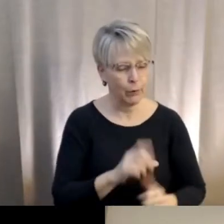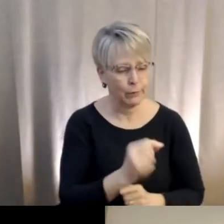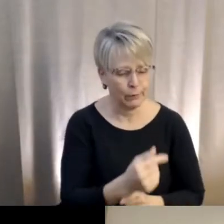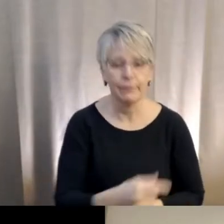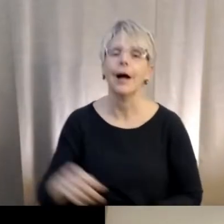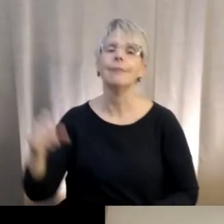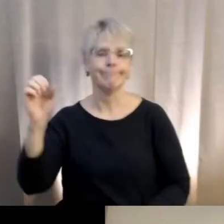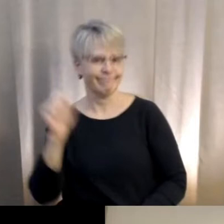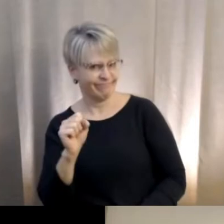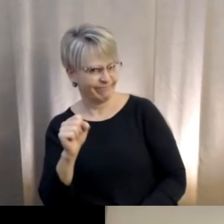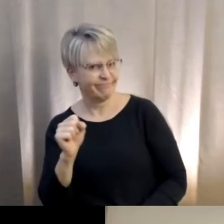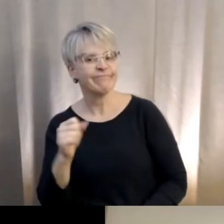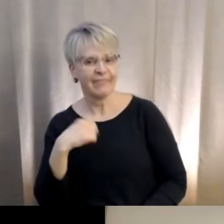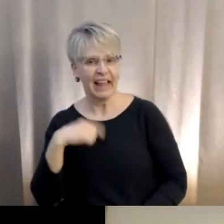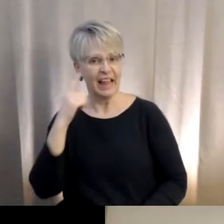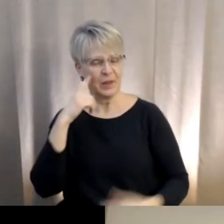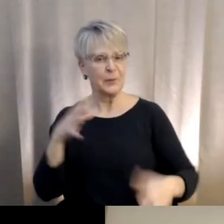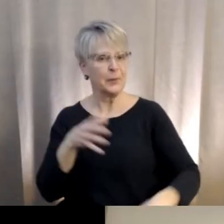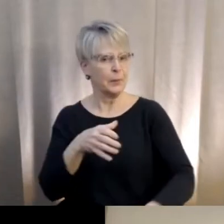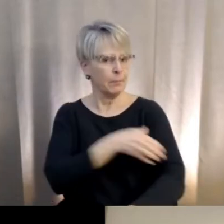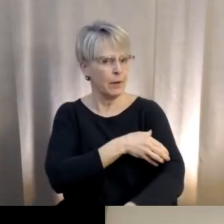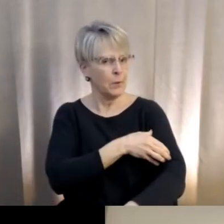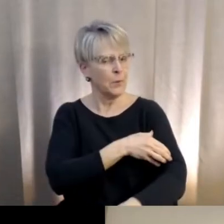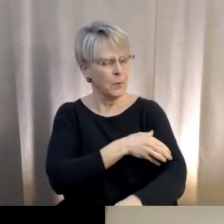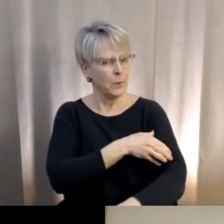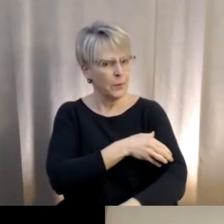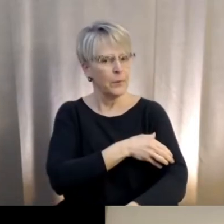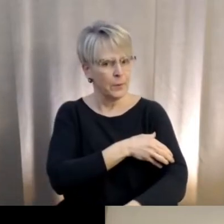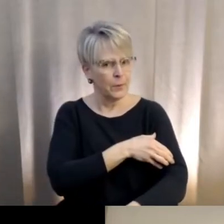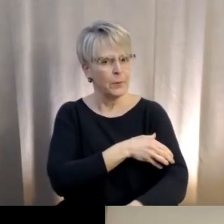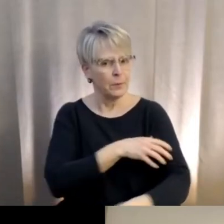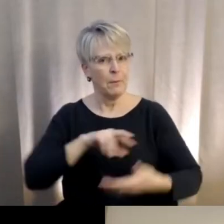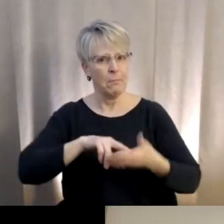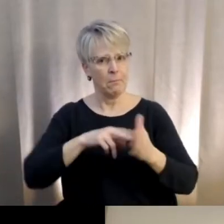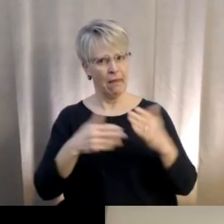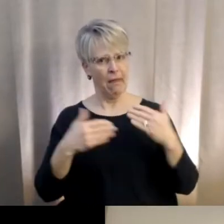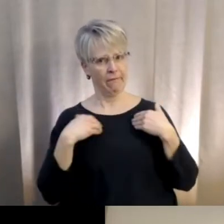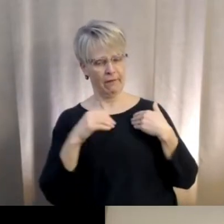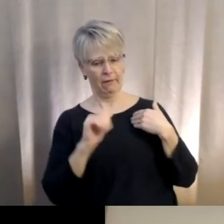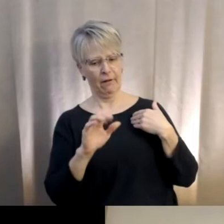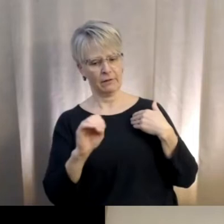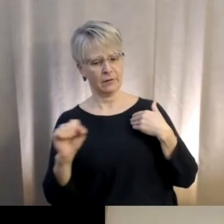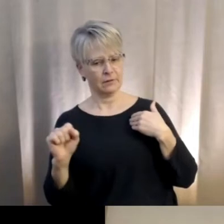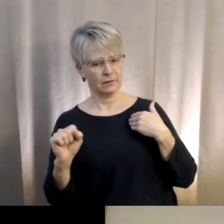absolutely. And I think it's incredibly powerful to provide access to